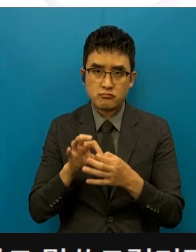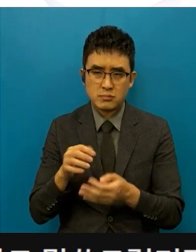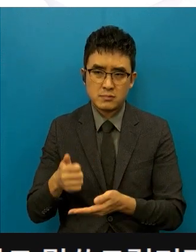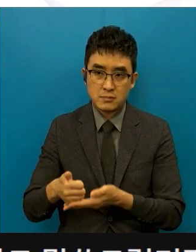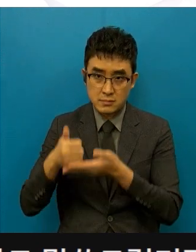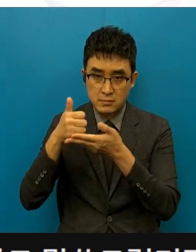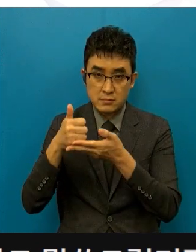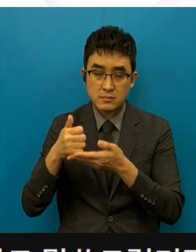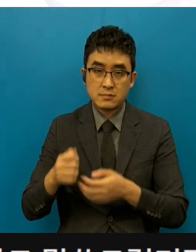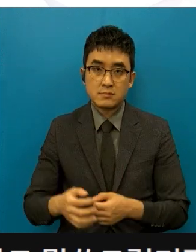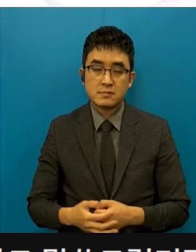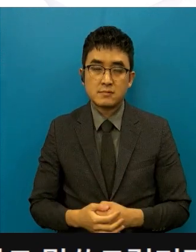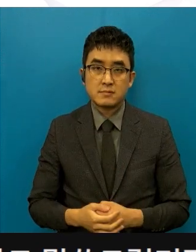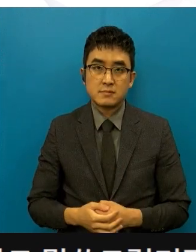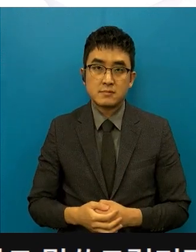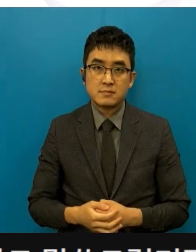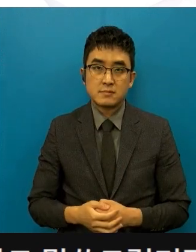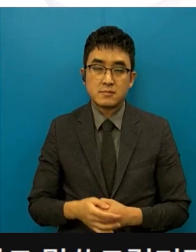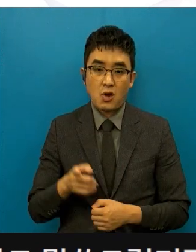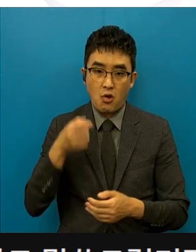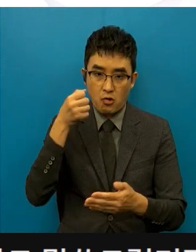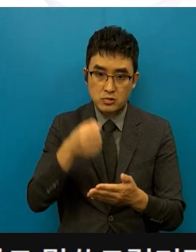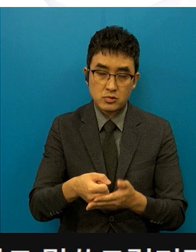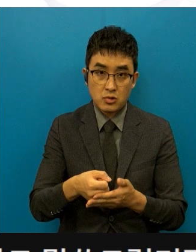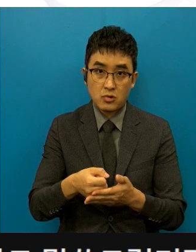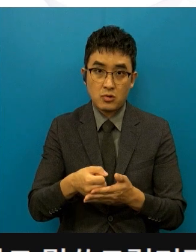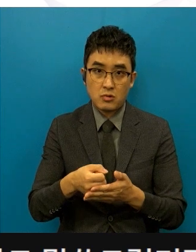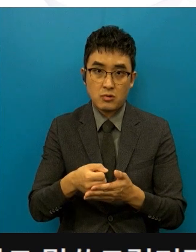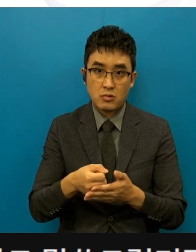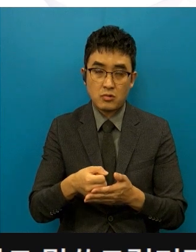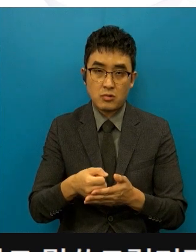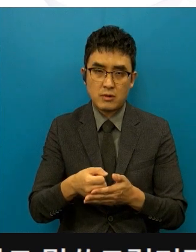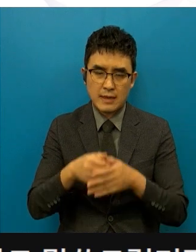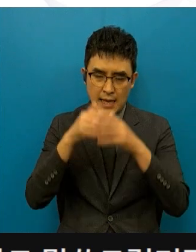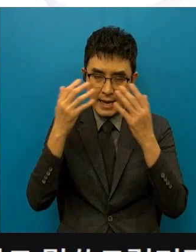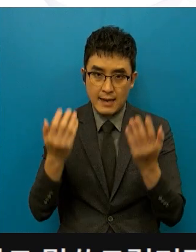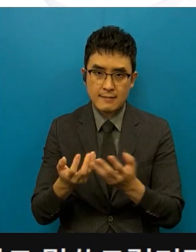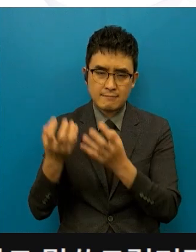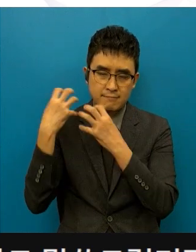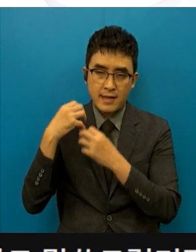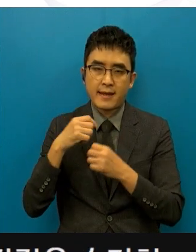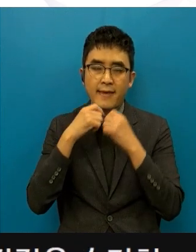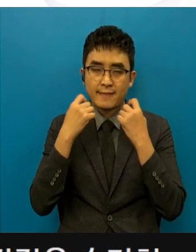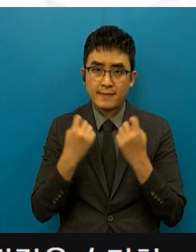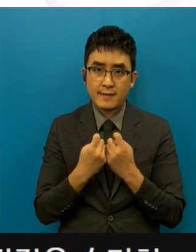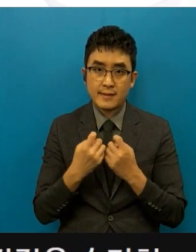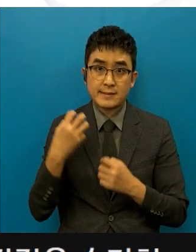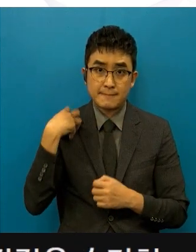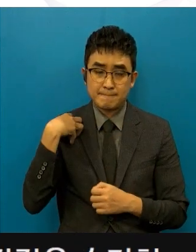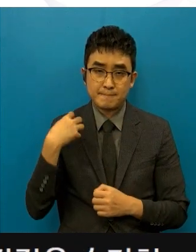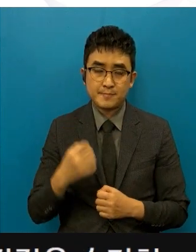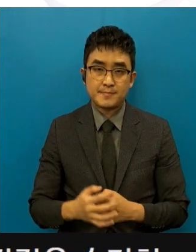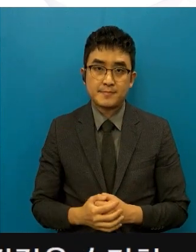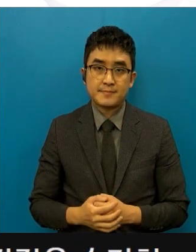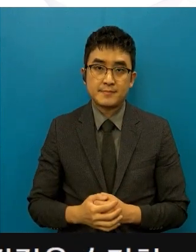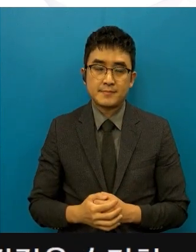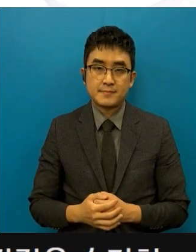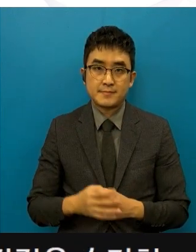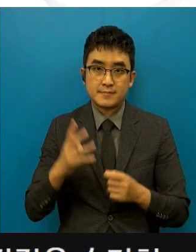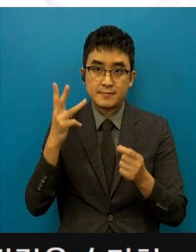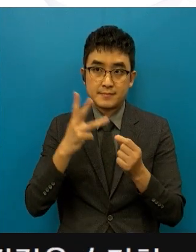filter. Any state who is wishing to practice assisted suicide or euthanasia must make sure that their